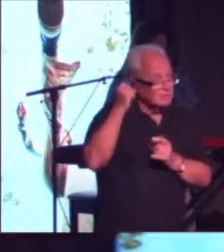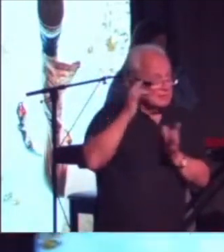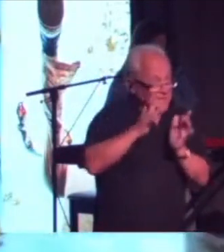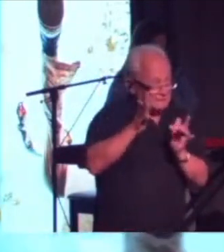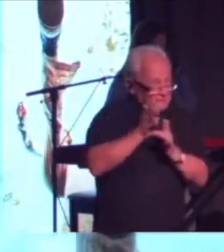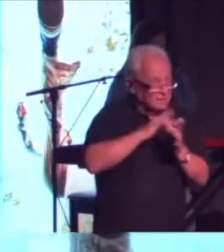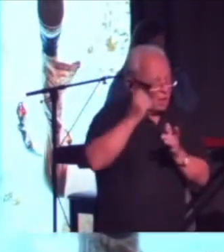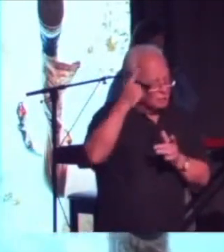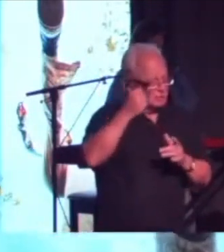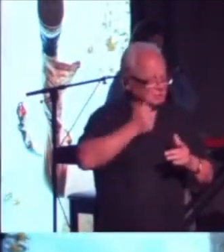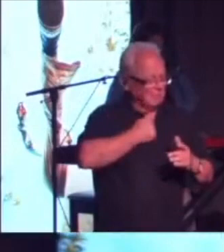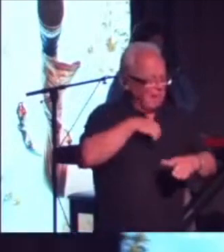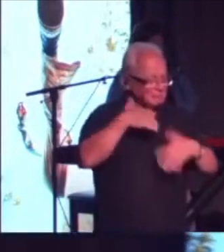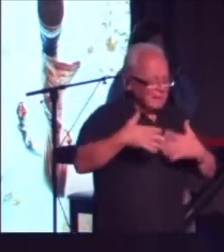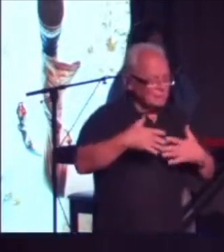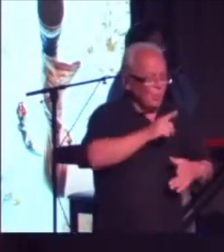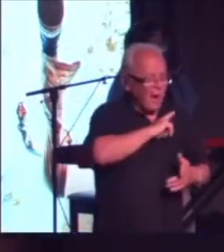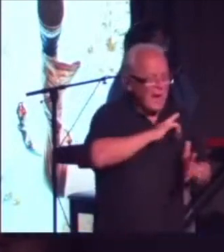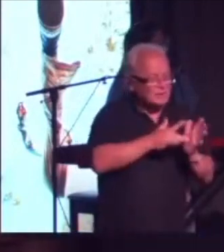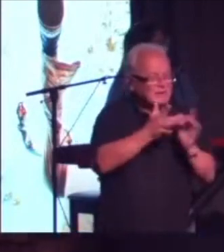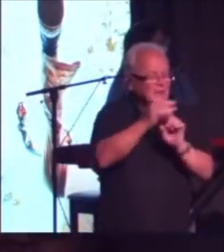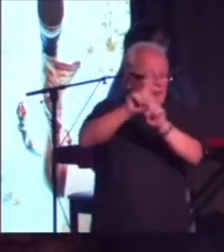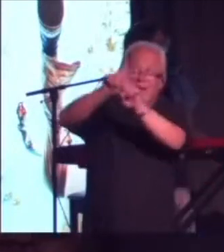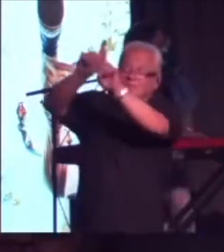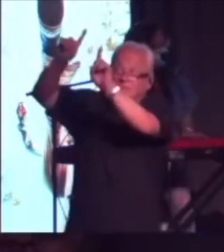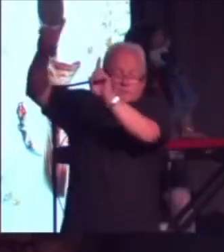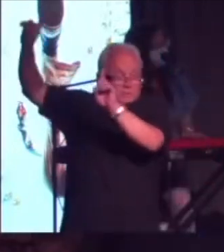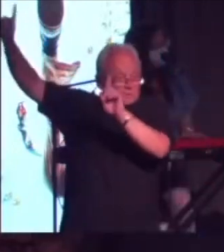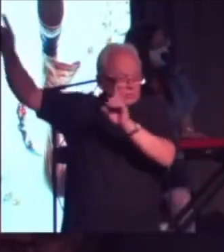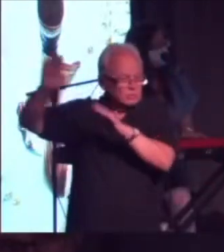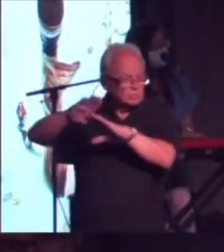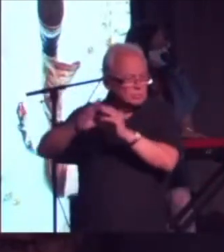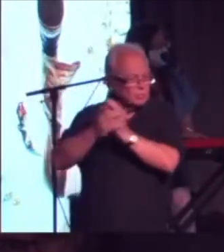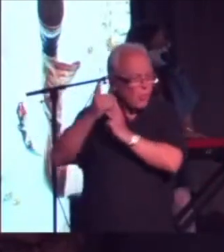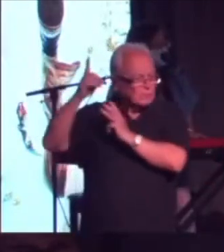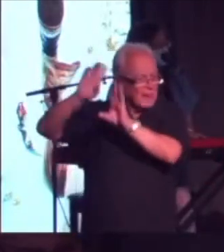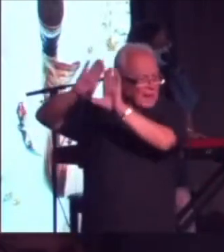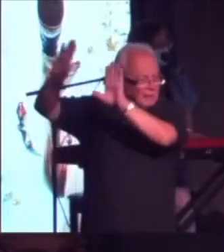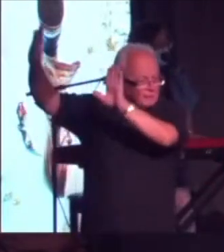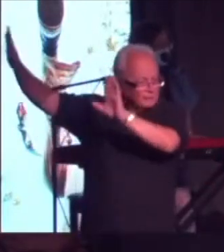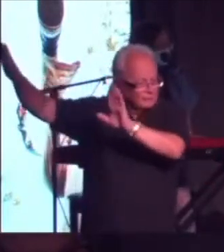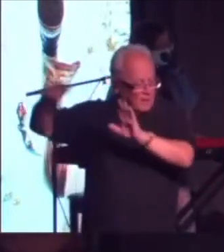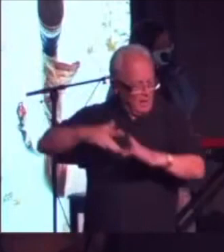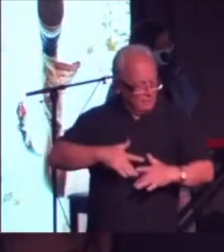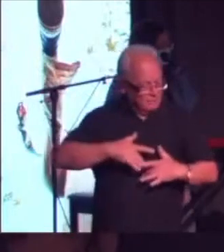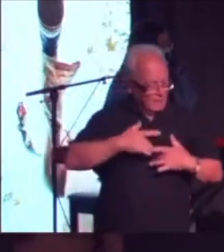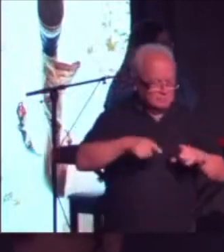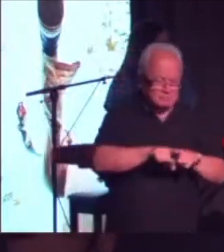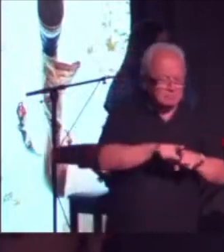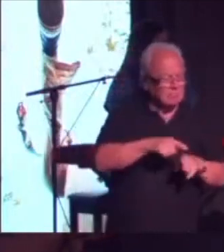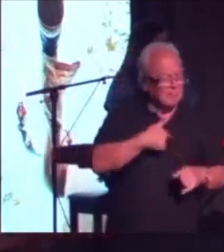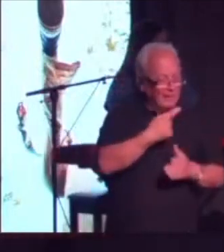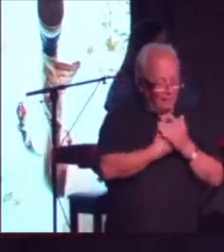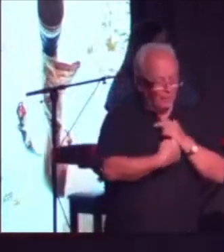friendship with God so that we could be friends of God. He was rejected that we could be accepted. He's touched. He's moved by what concerns